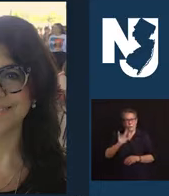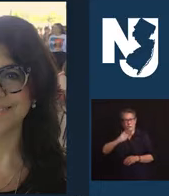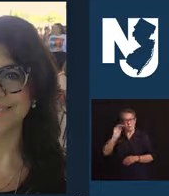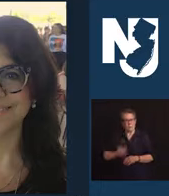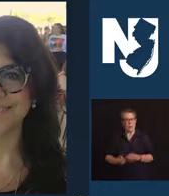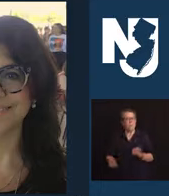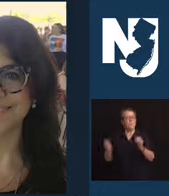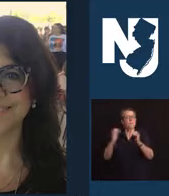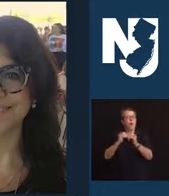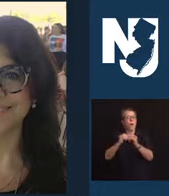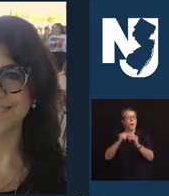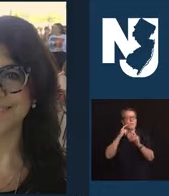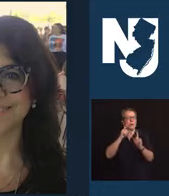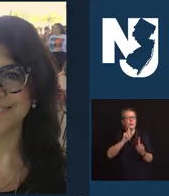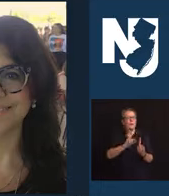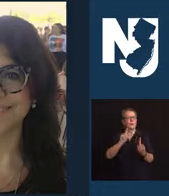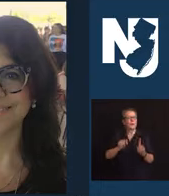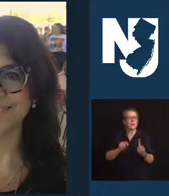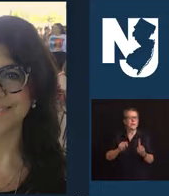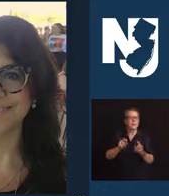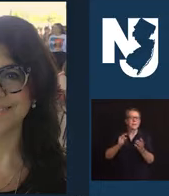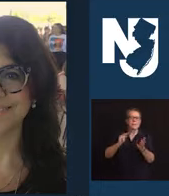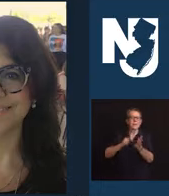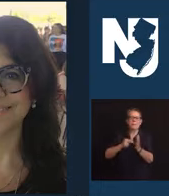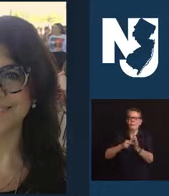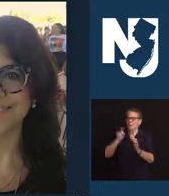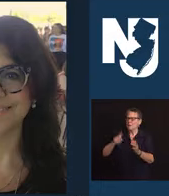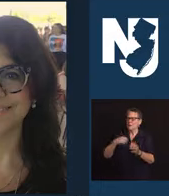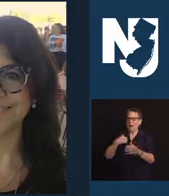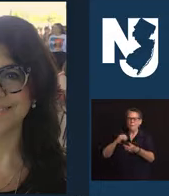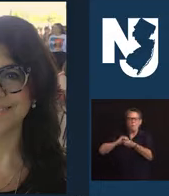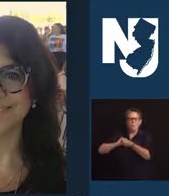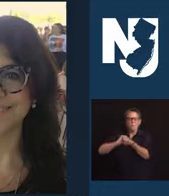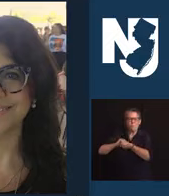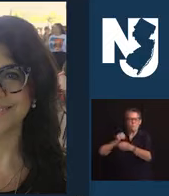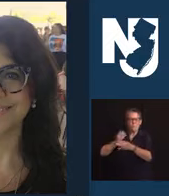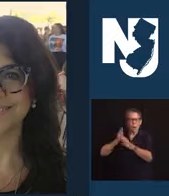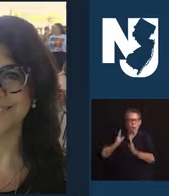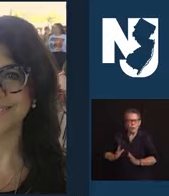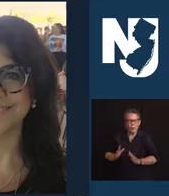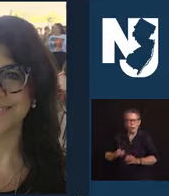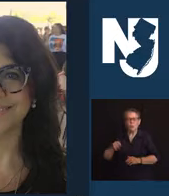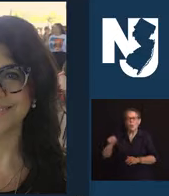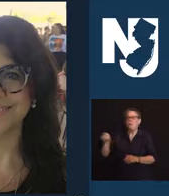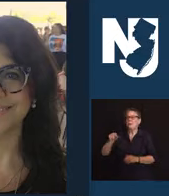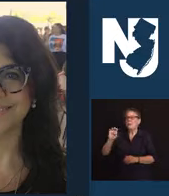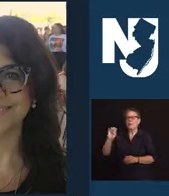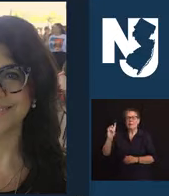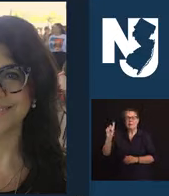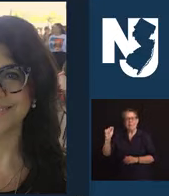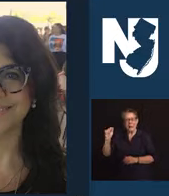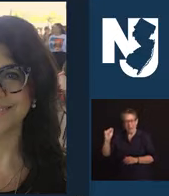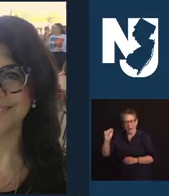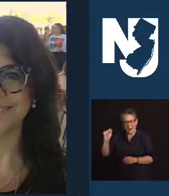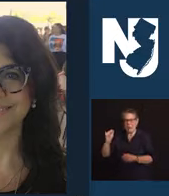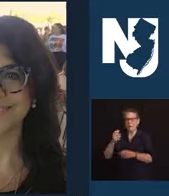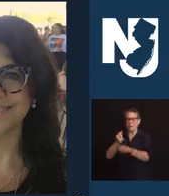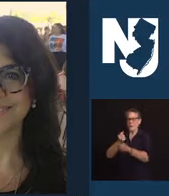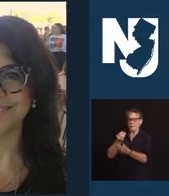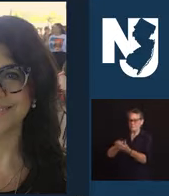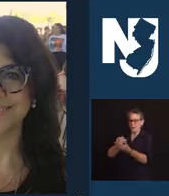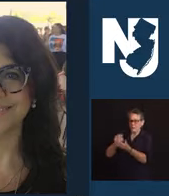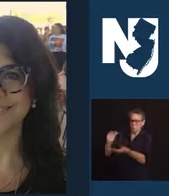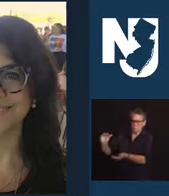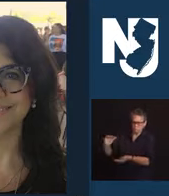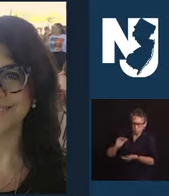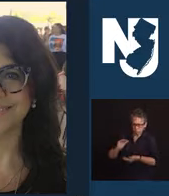requires partnership, and Meals on Wheels partnered with the New Jersey Economic Development Authority through its Sustain and Serve program. Through